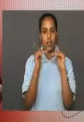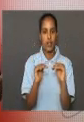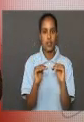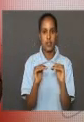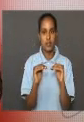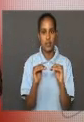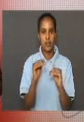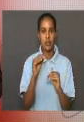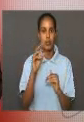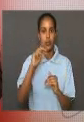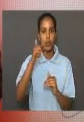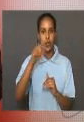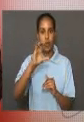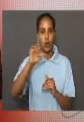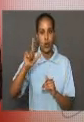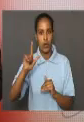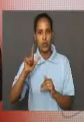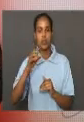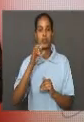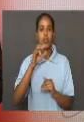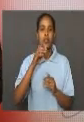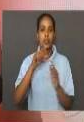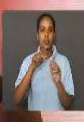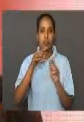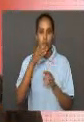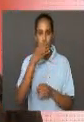concentrated sodium chlorine solution.